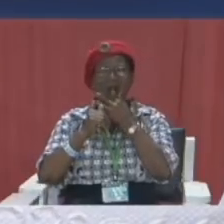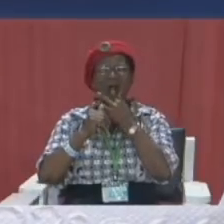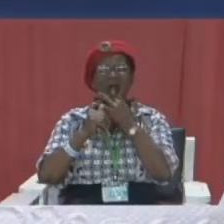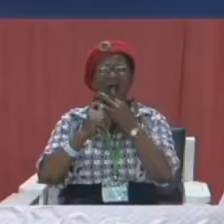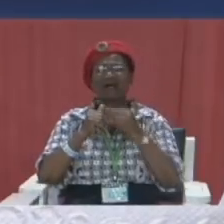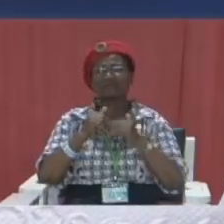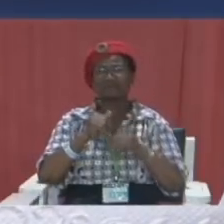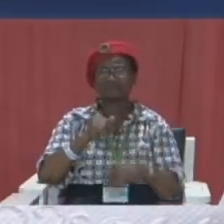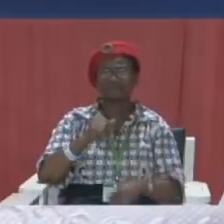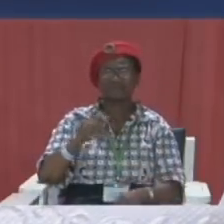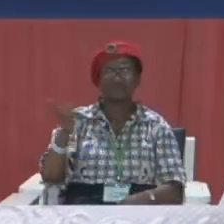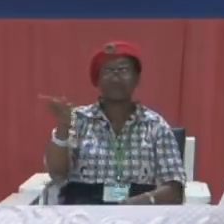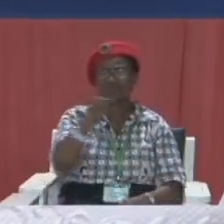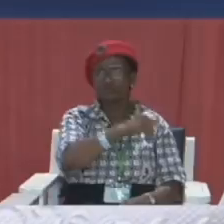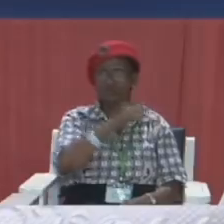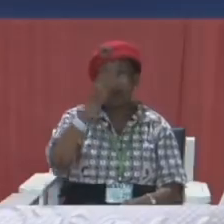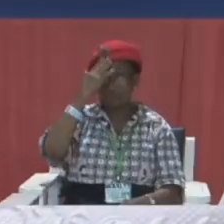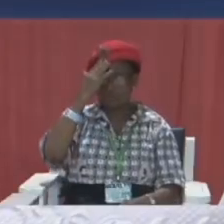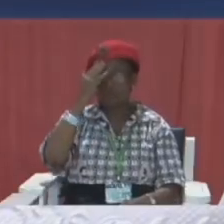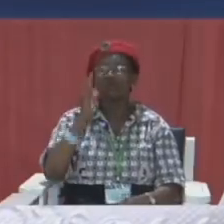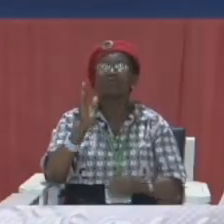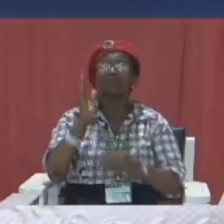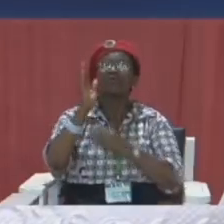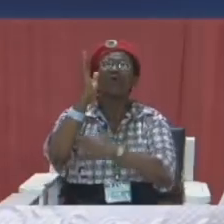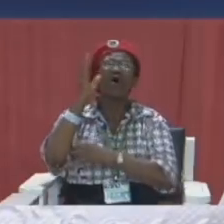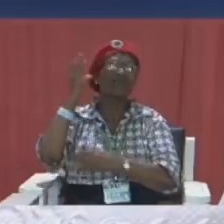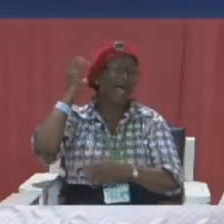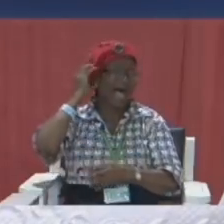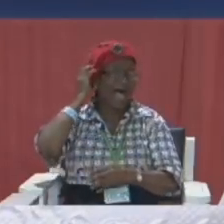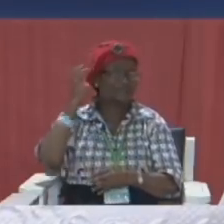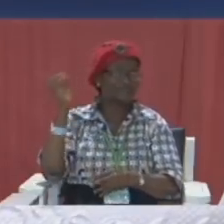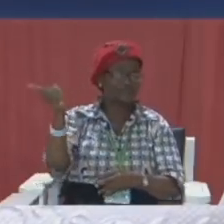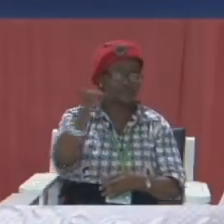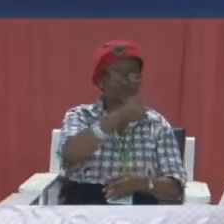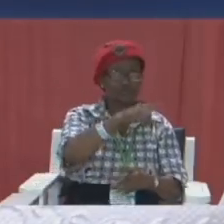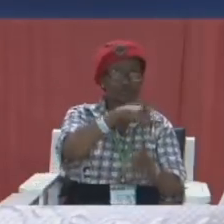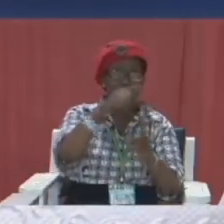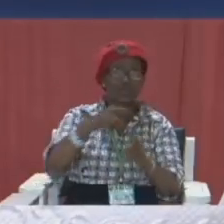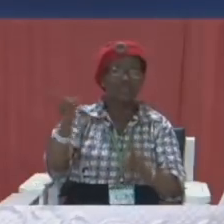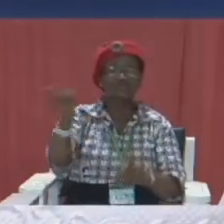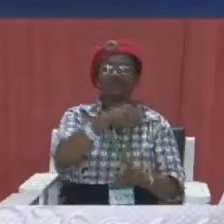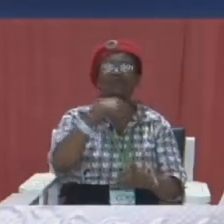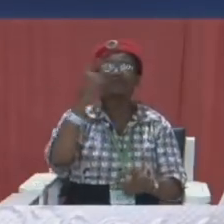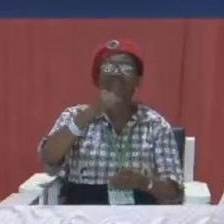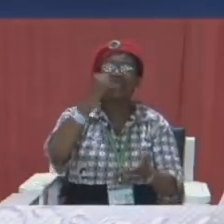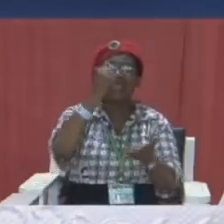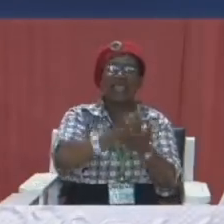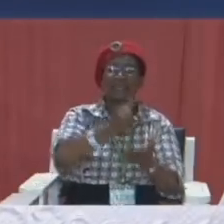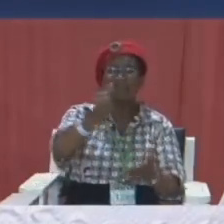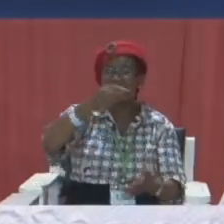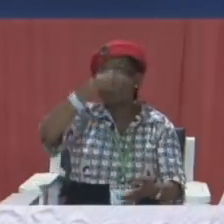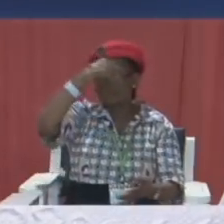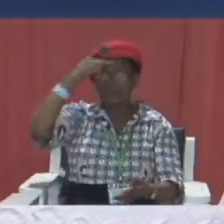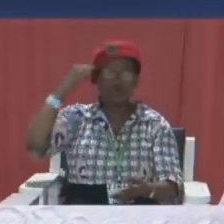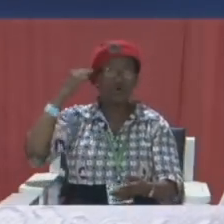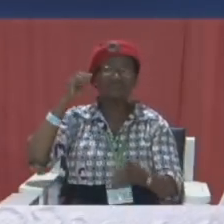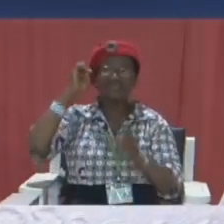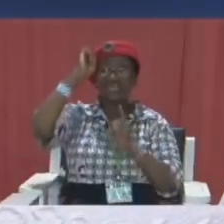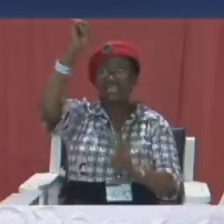You know God heard you when you said amen. Because he asked me to